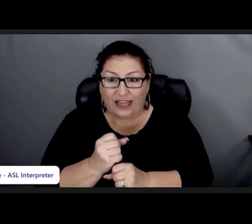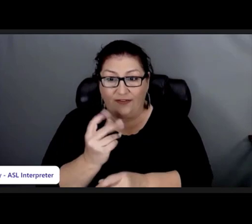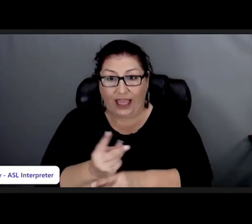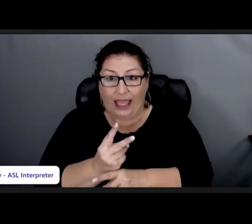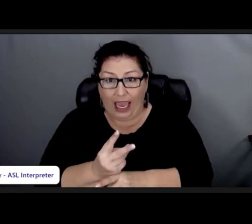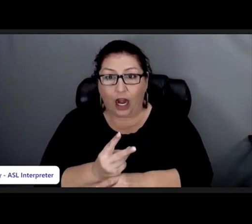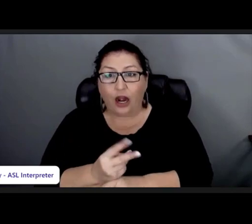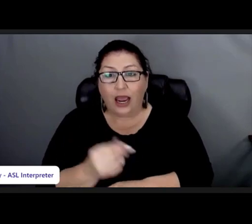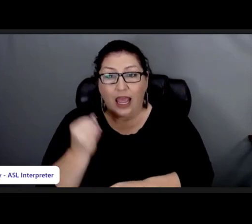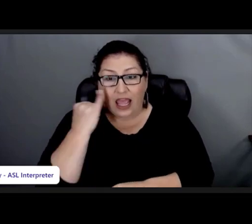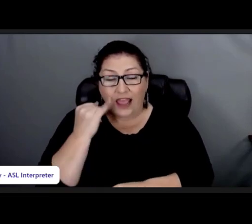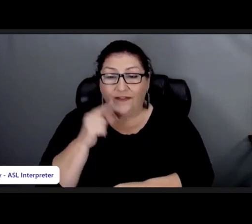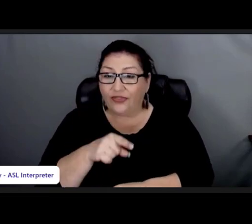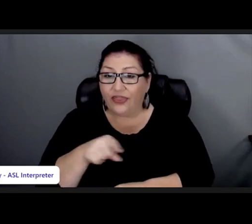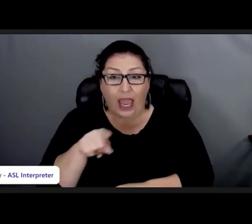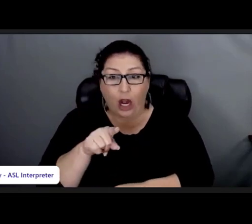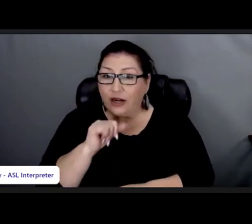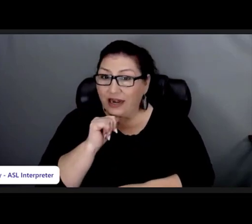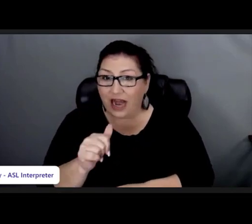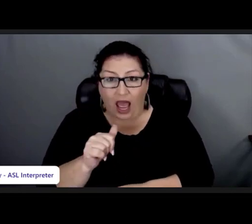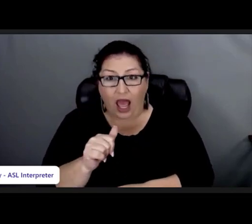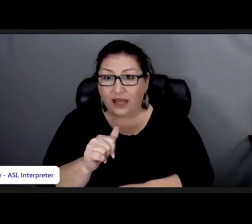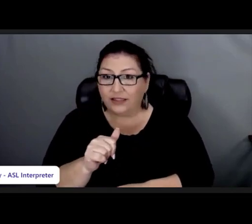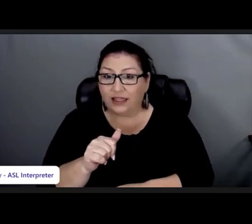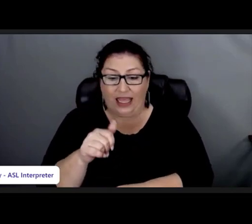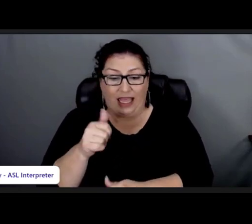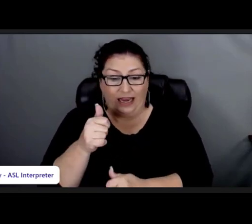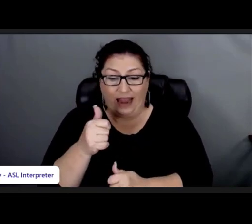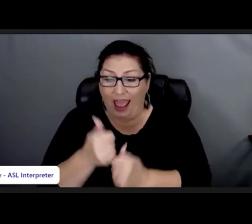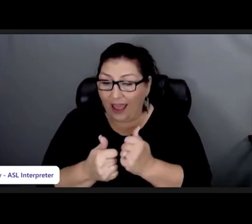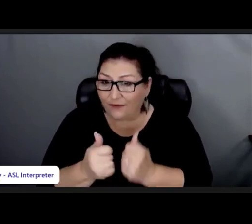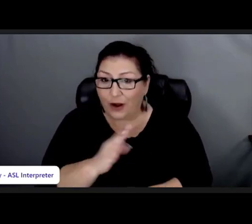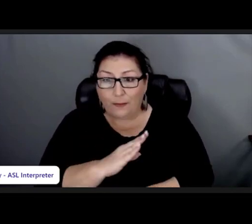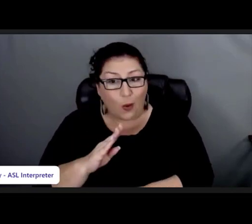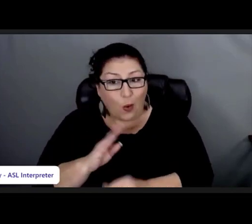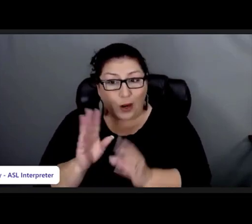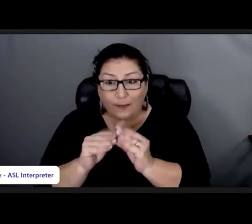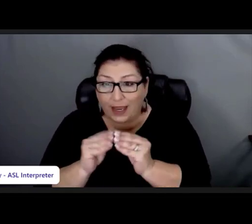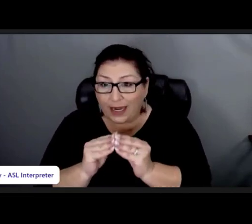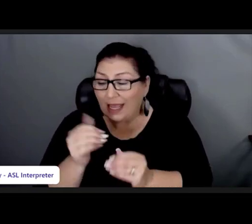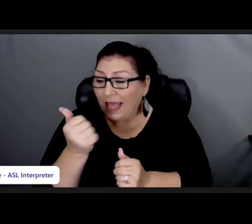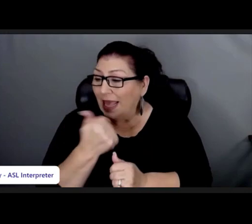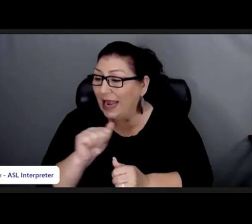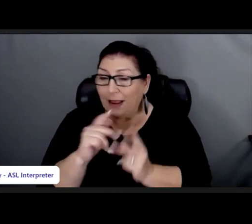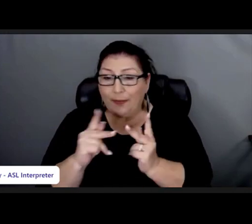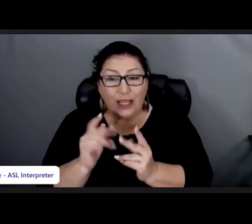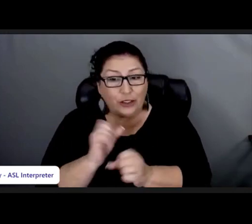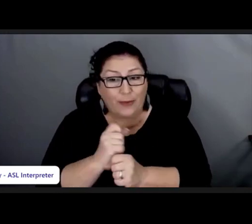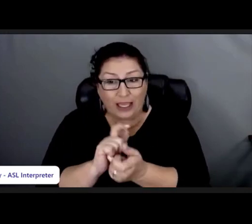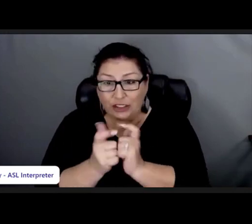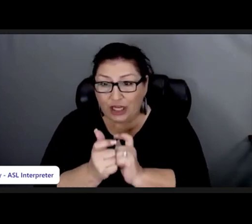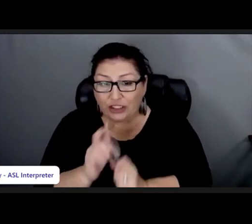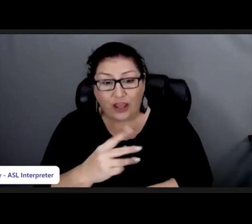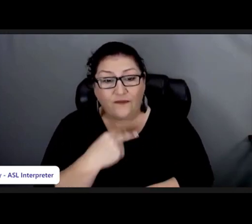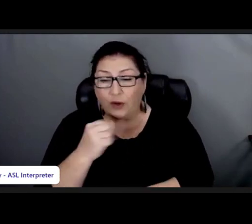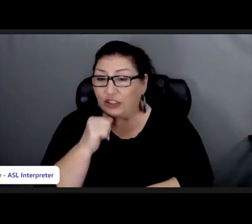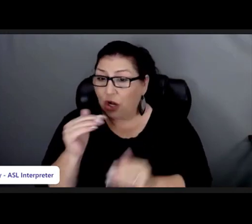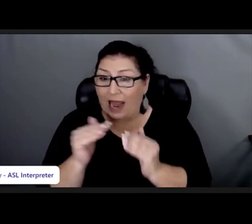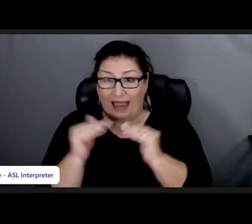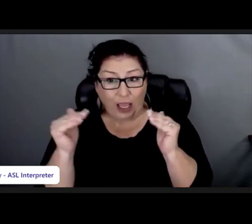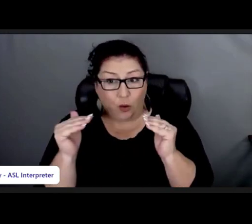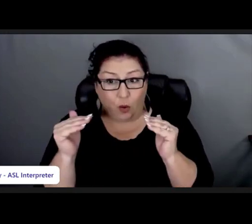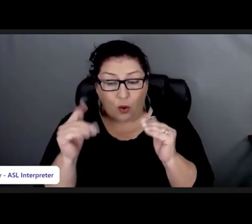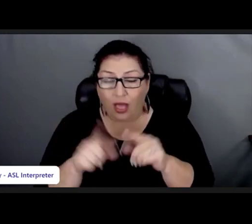if they are not in every board, like some sort of board meeting, any place that you're making changes and their voices aren't equal,